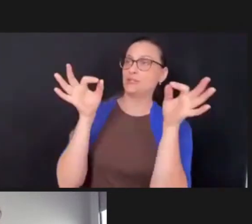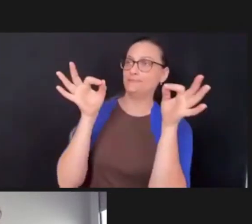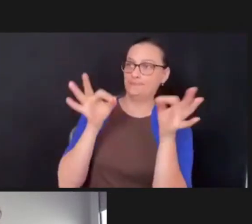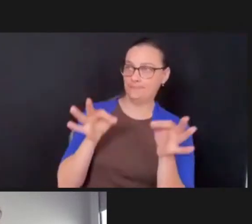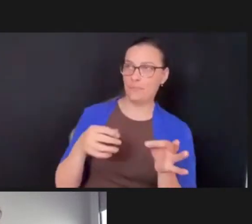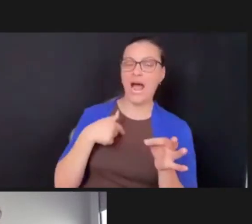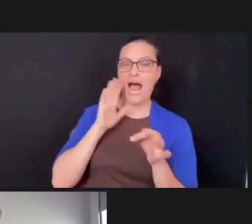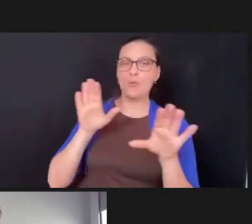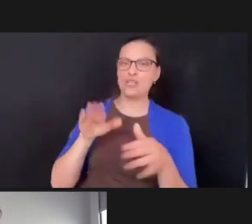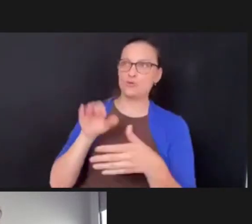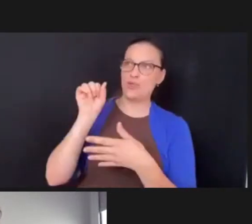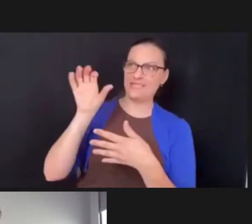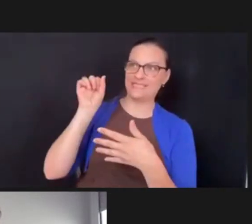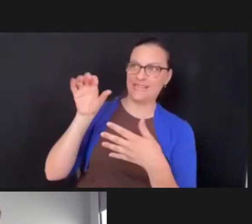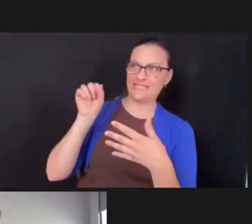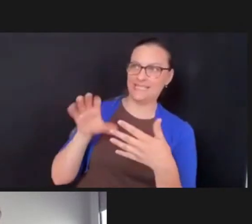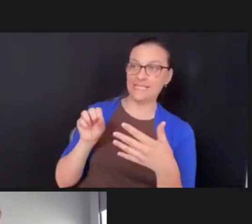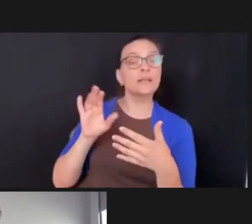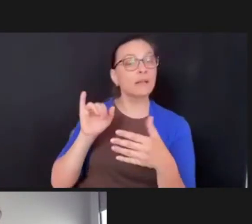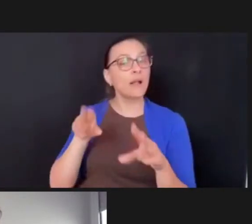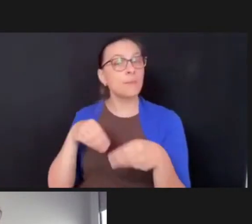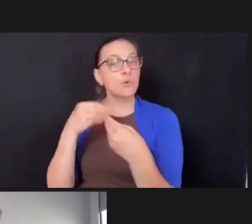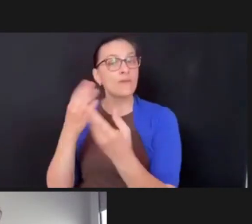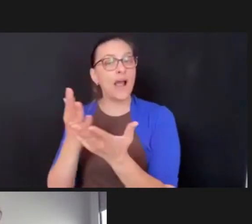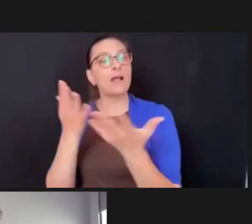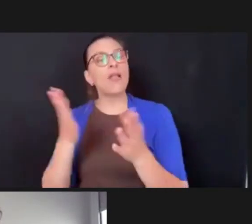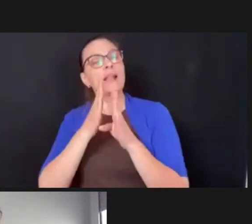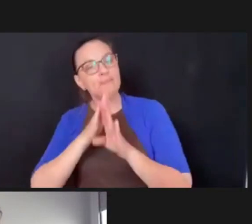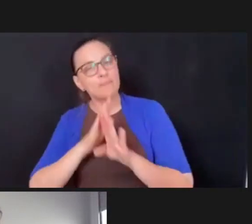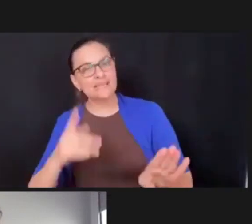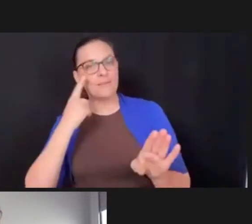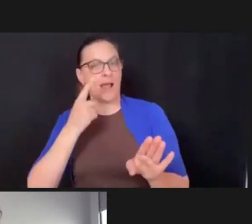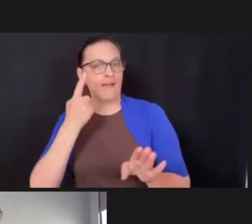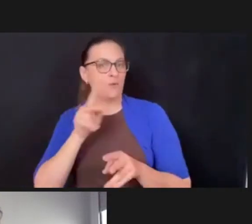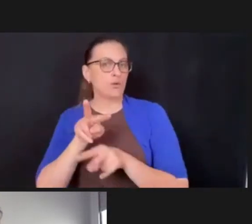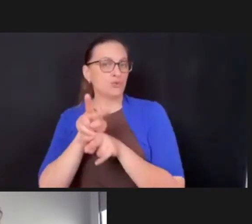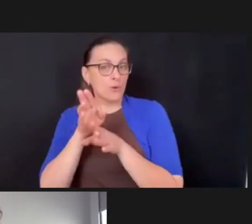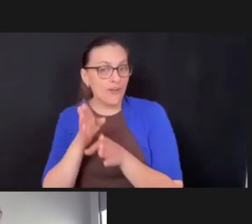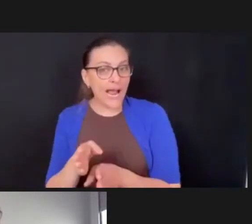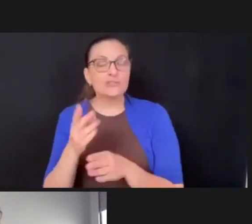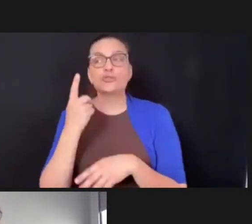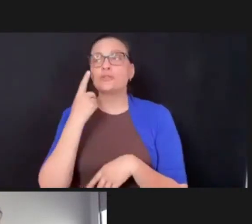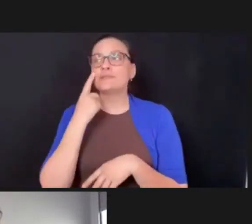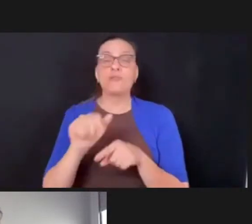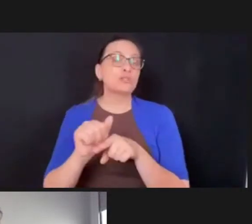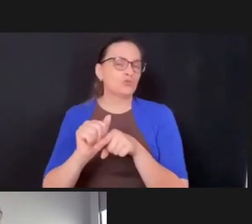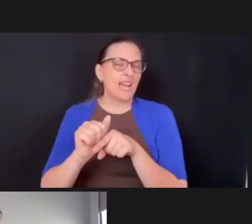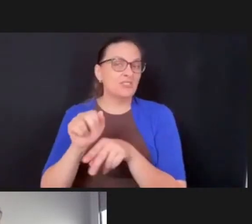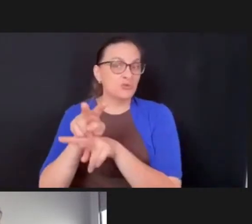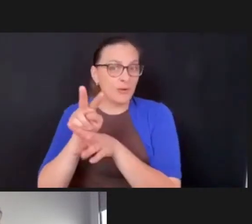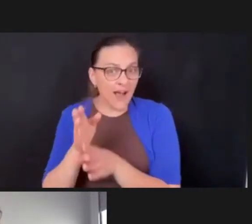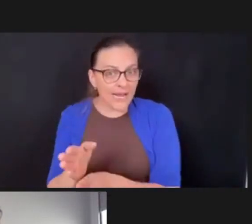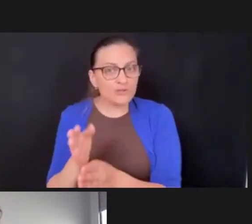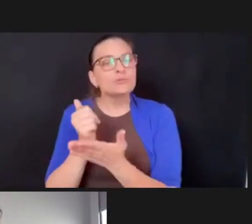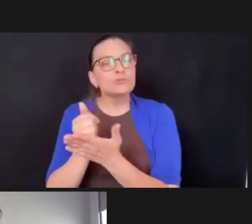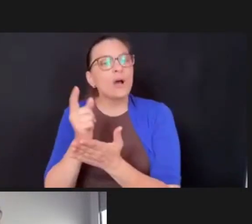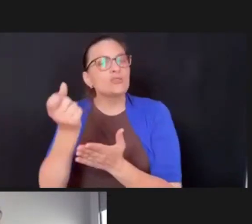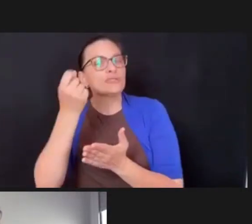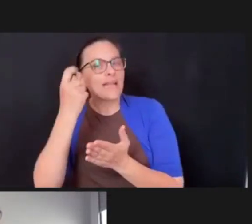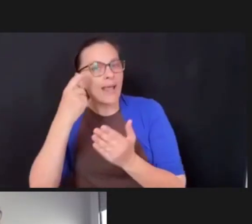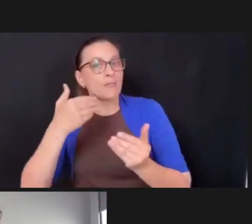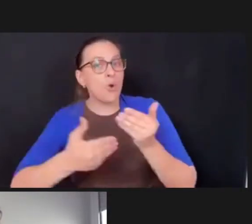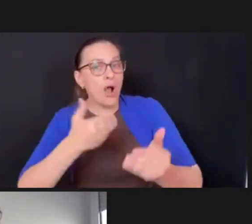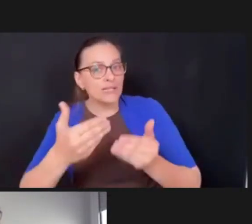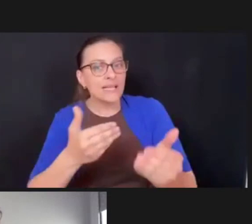can provide a lot of peace of mind for supervisors and kind of, you know, training supervisors to understand the process and